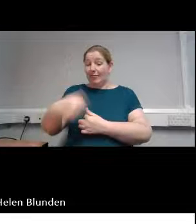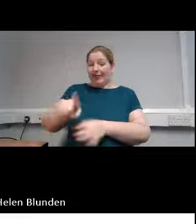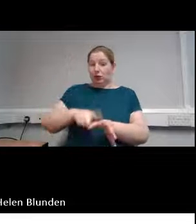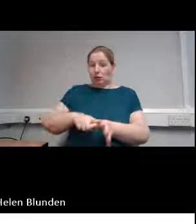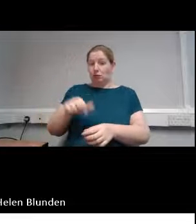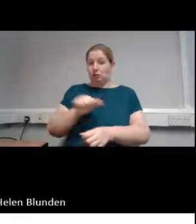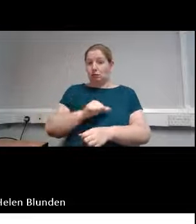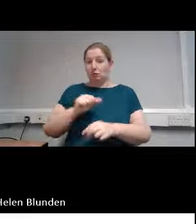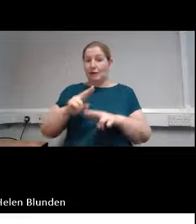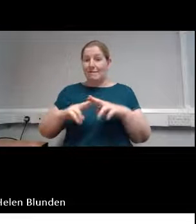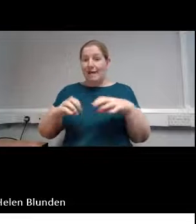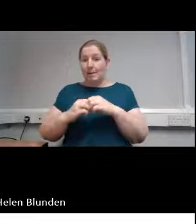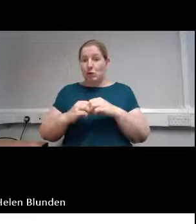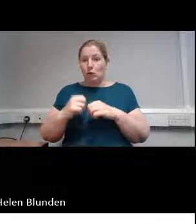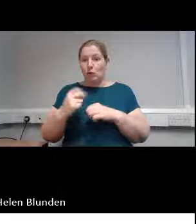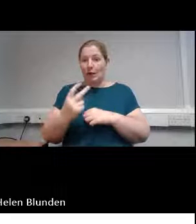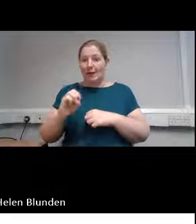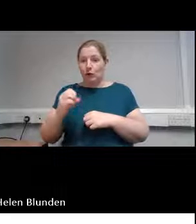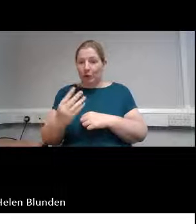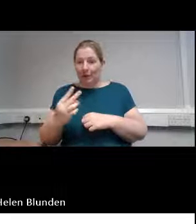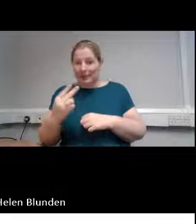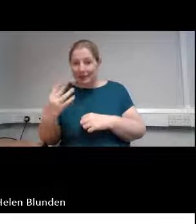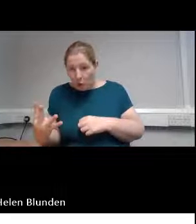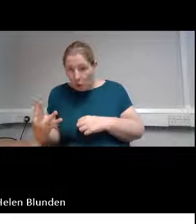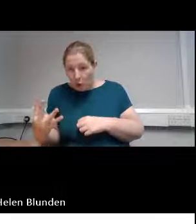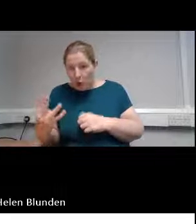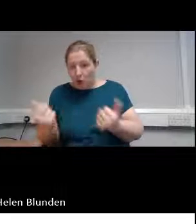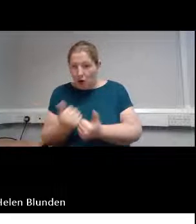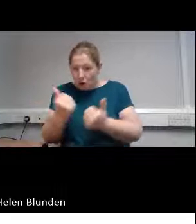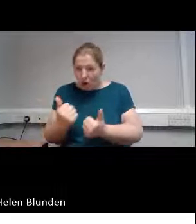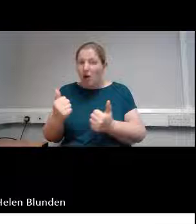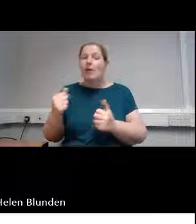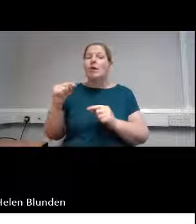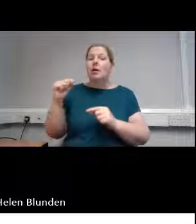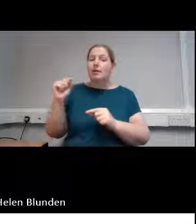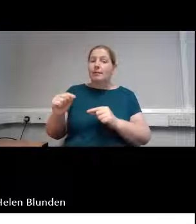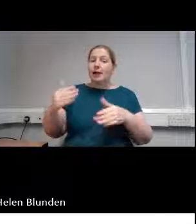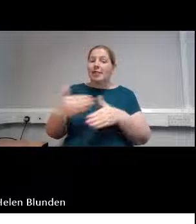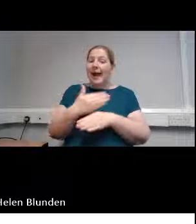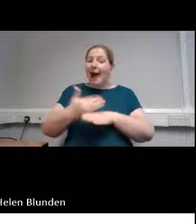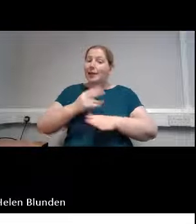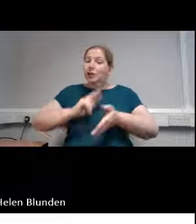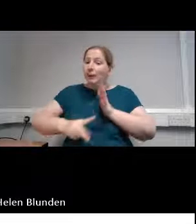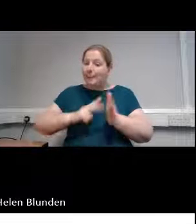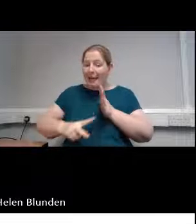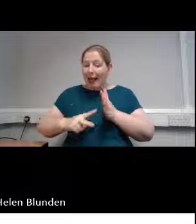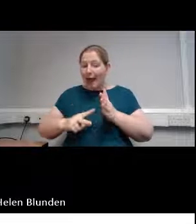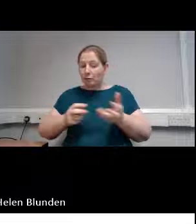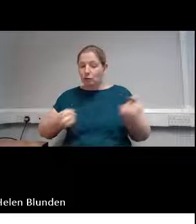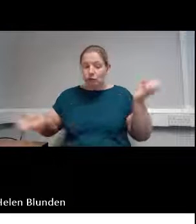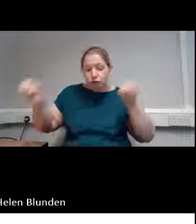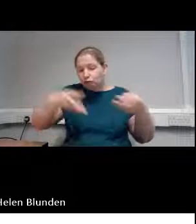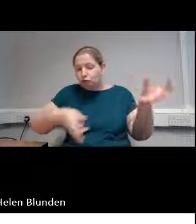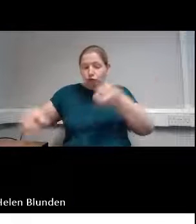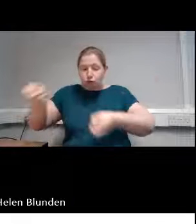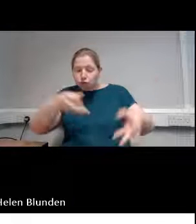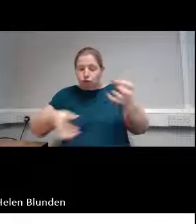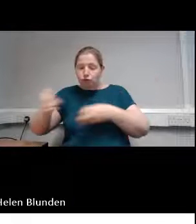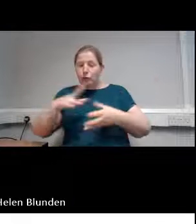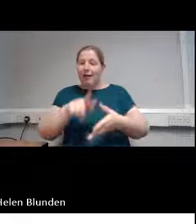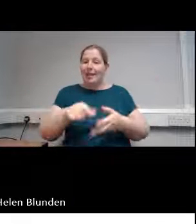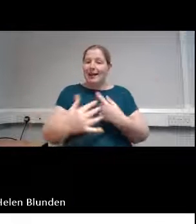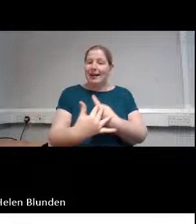February 2024. And that action planning event influences what we work on for